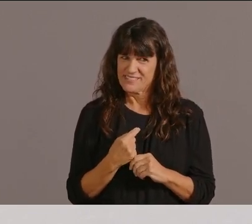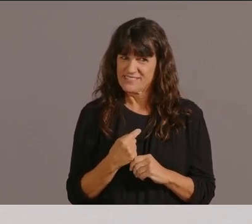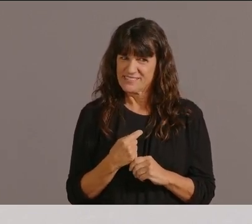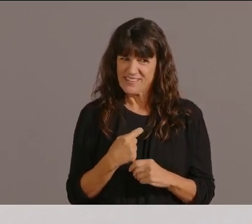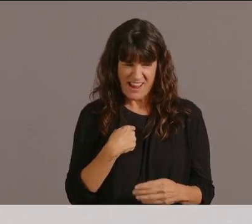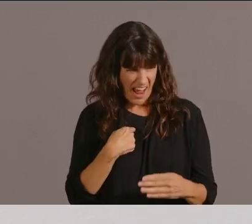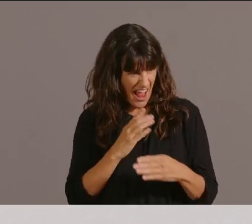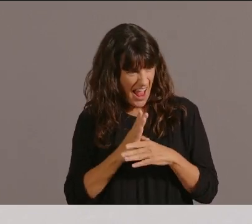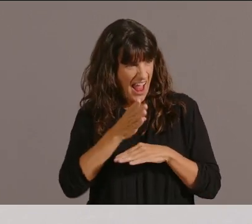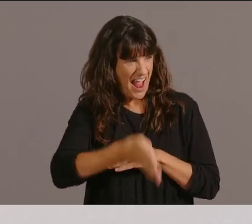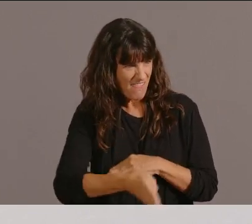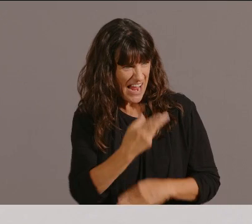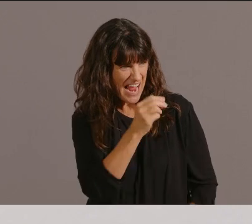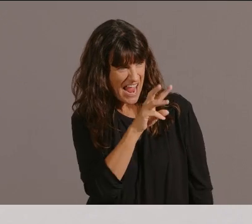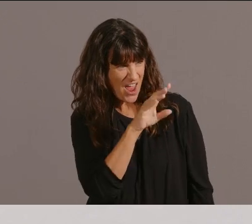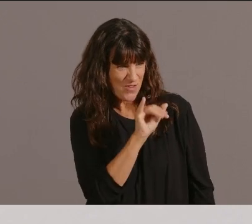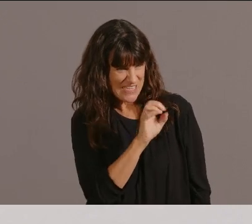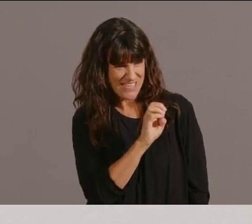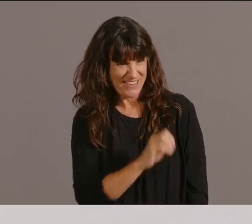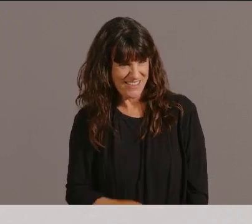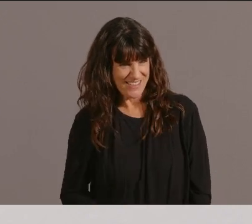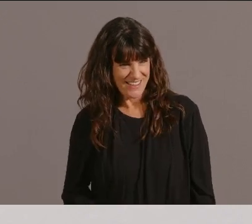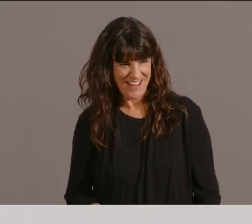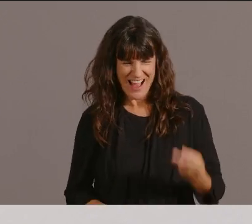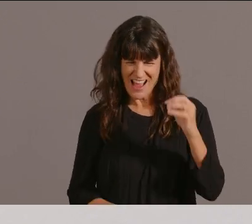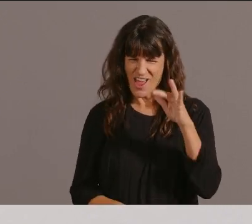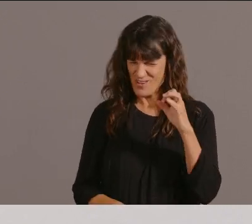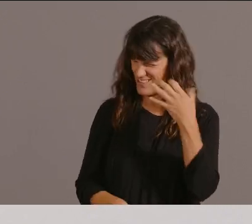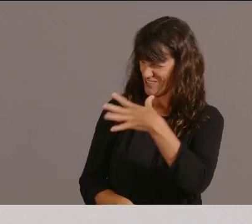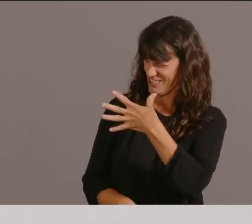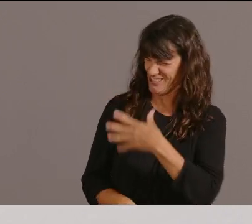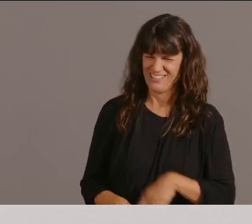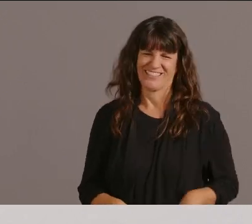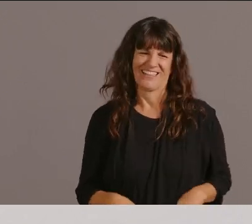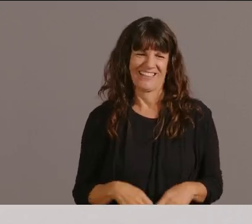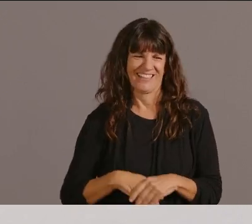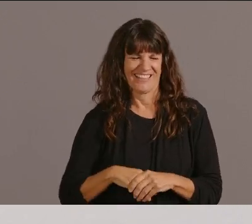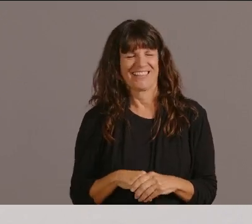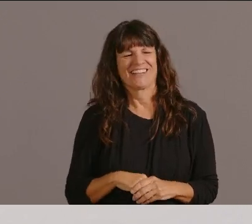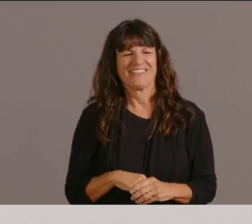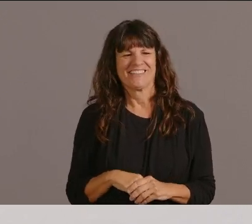Hey, stop that. I'll take it. Listen. Hey,